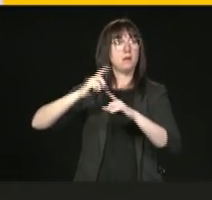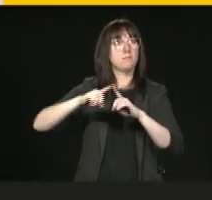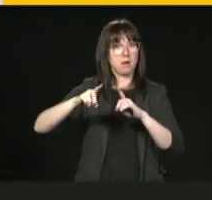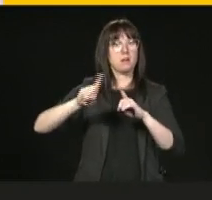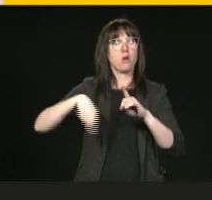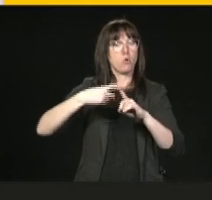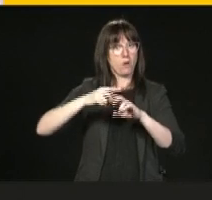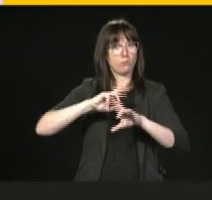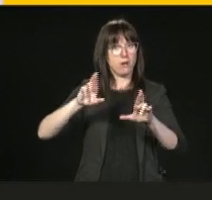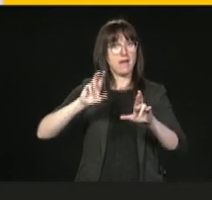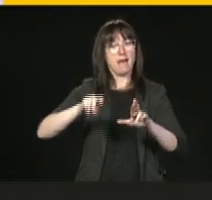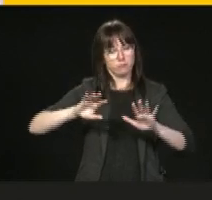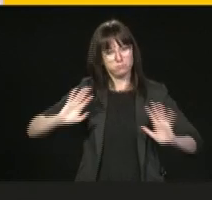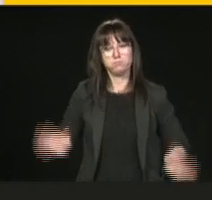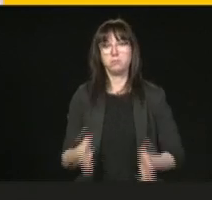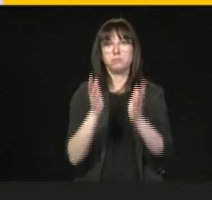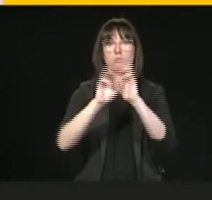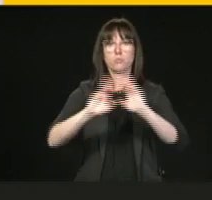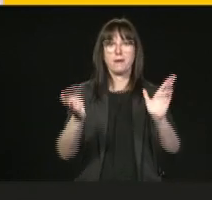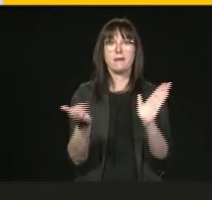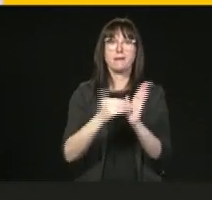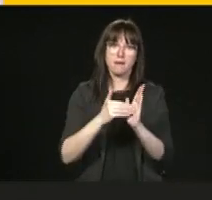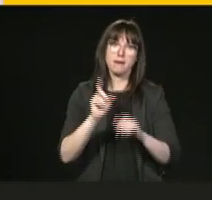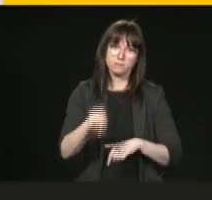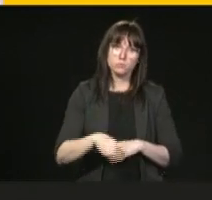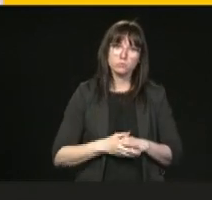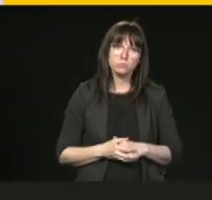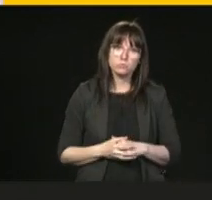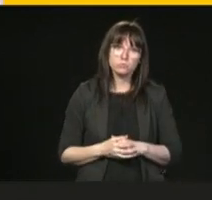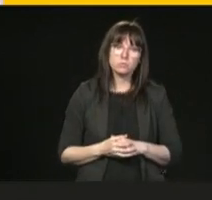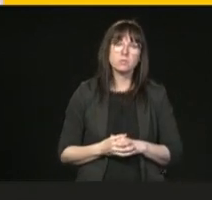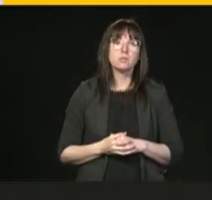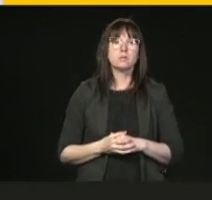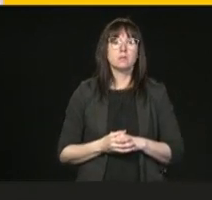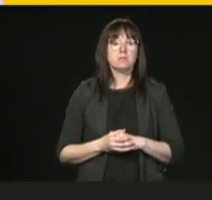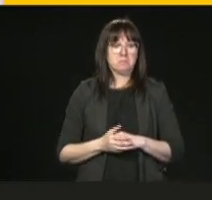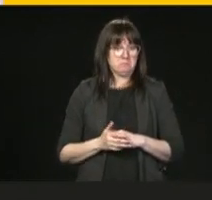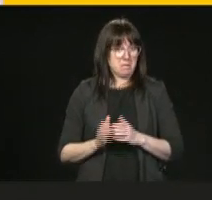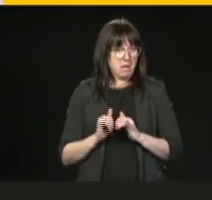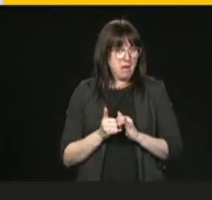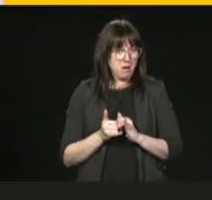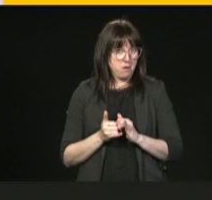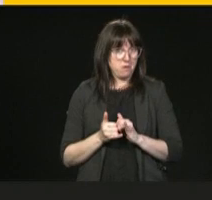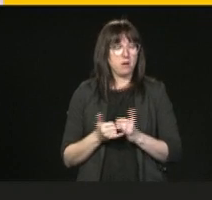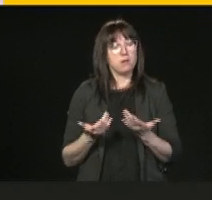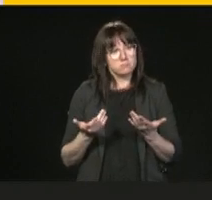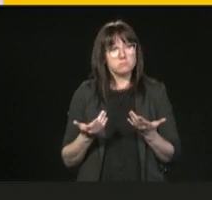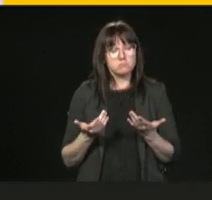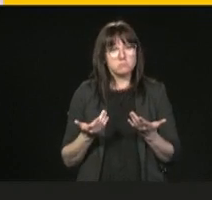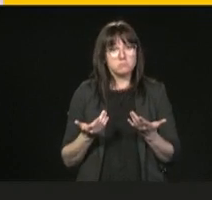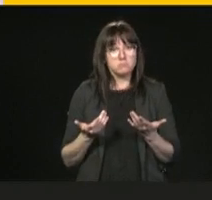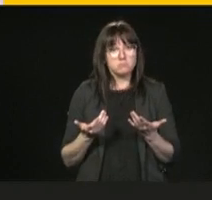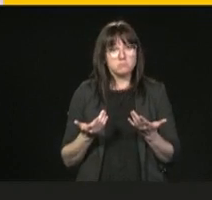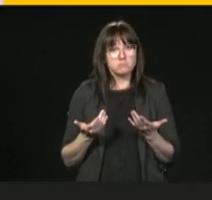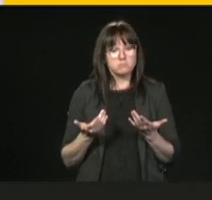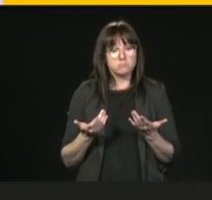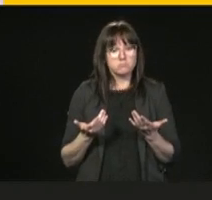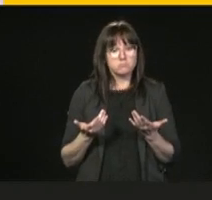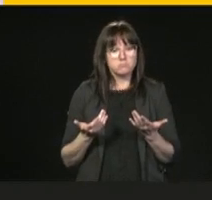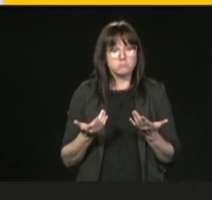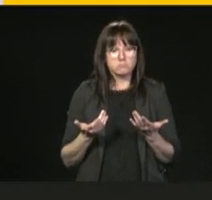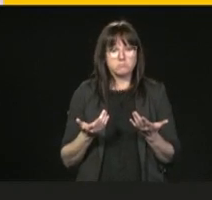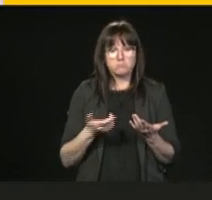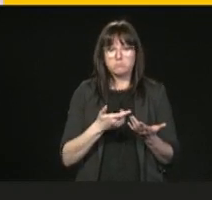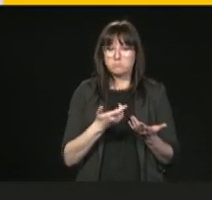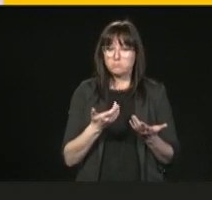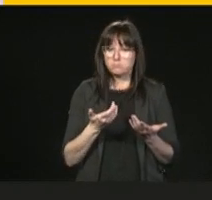again quickly as possible once this wave passes us through. Our ability to do that will depend on our ability to be